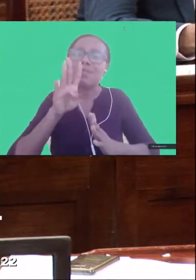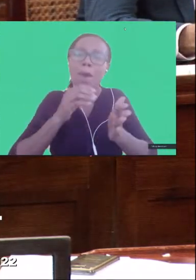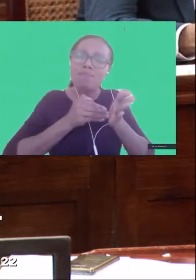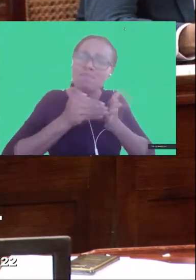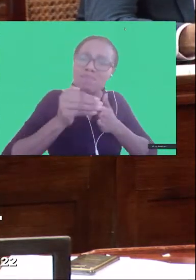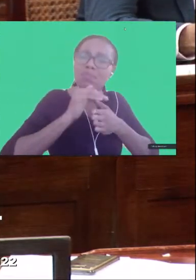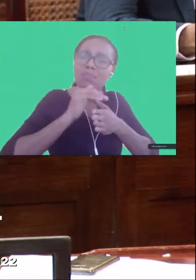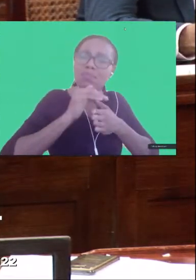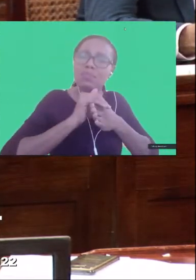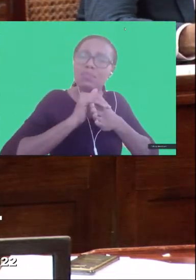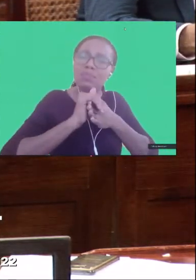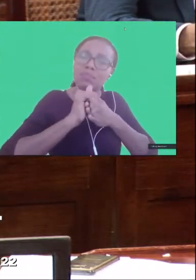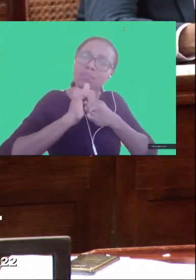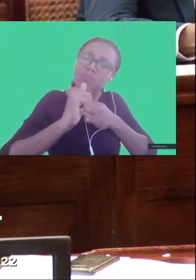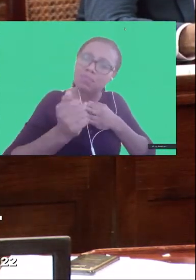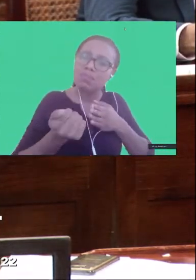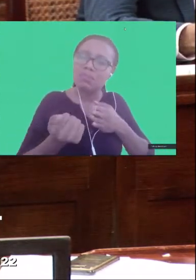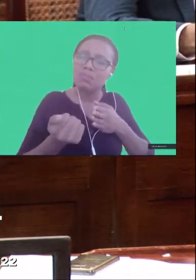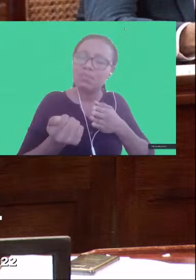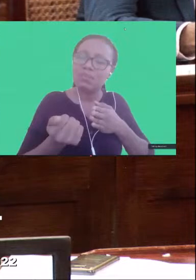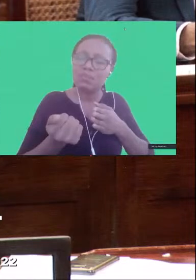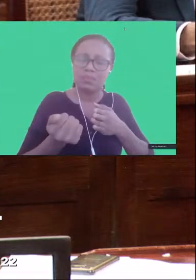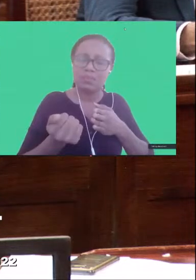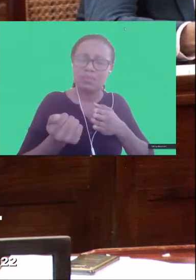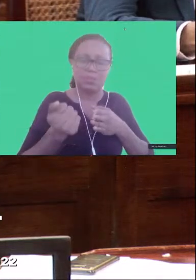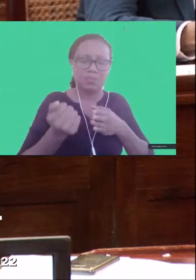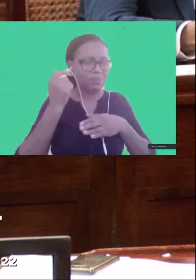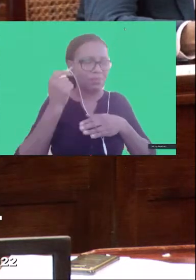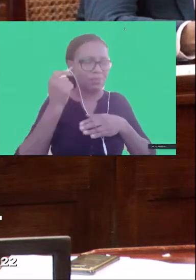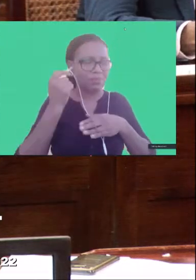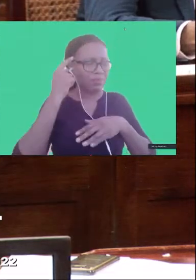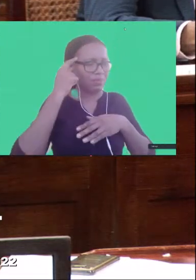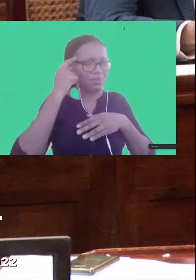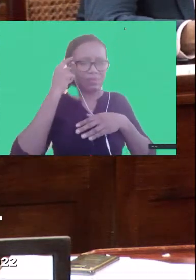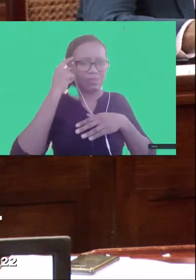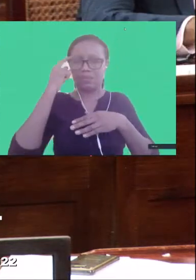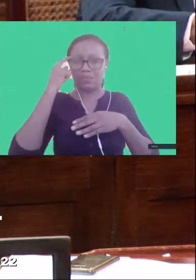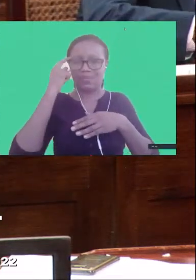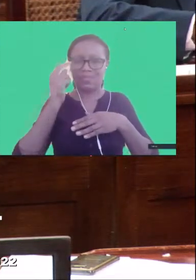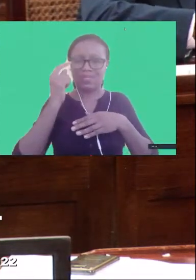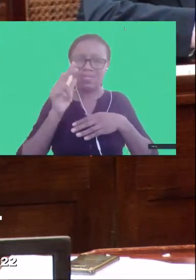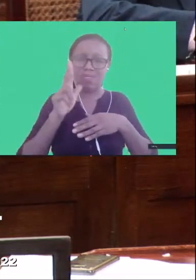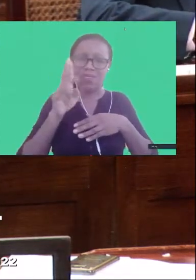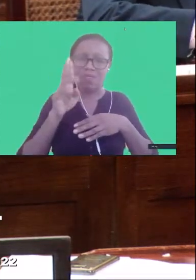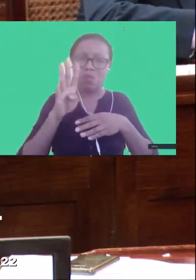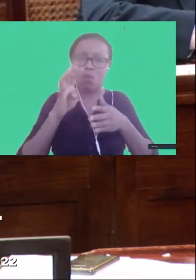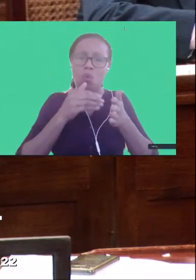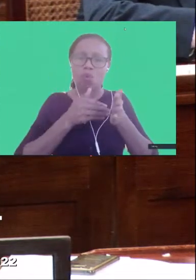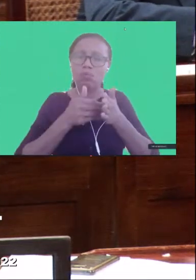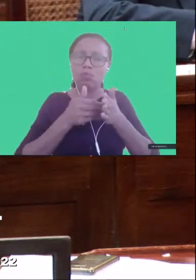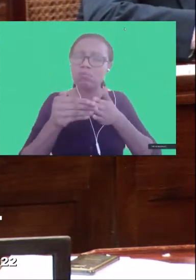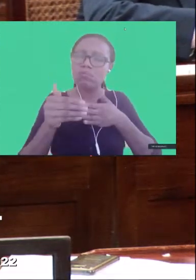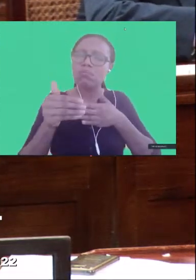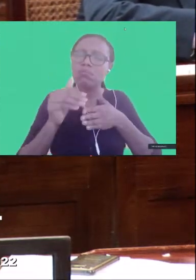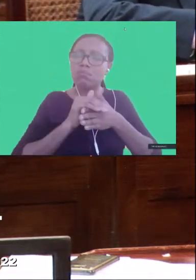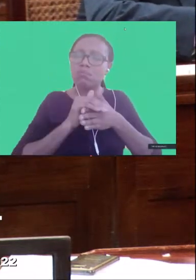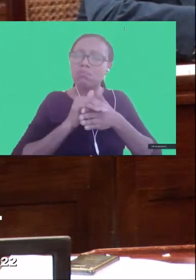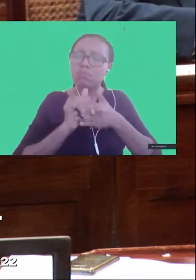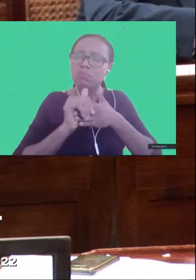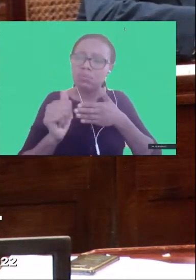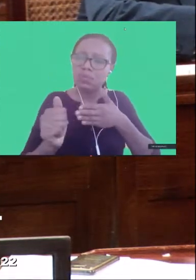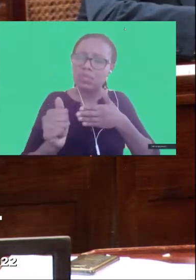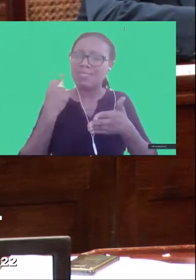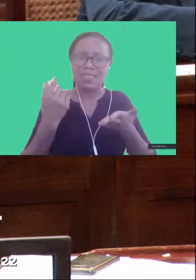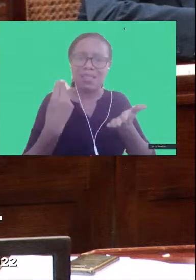of the funds requested relate to consultancies and professional